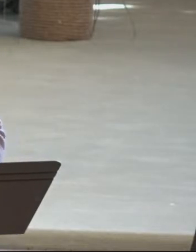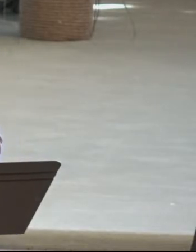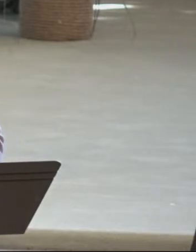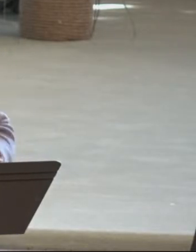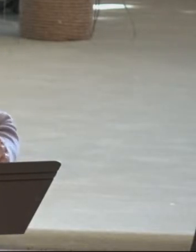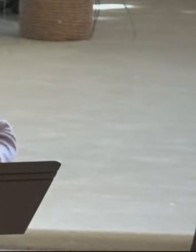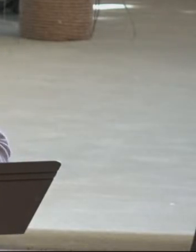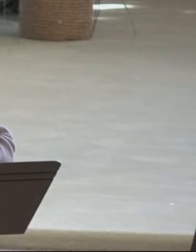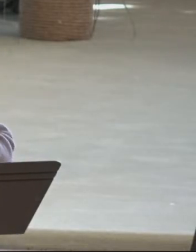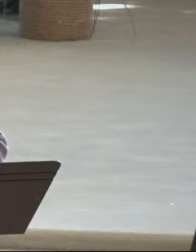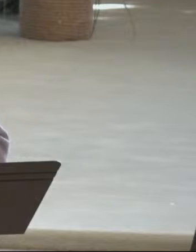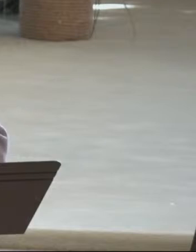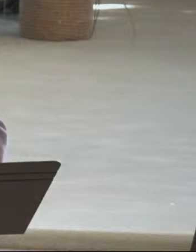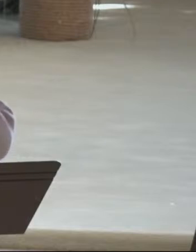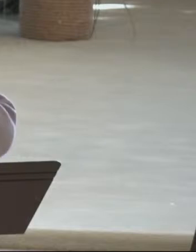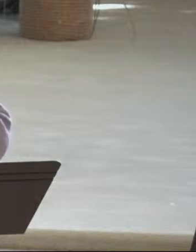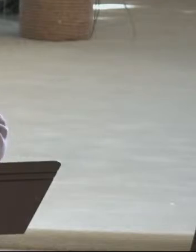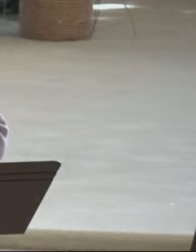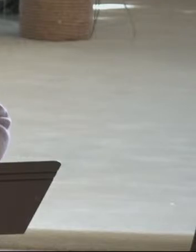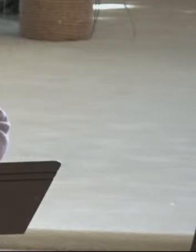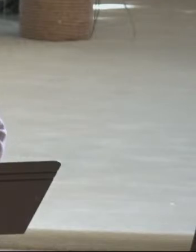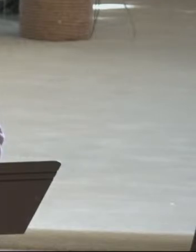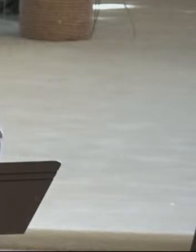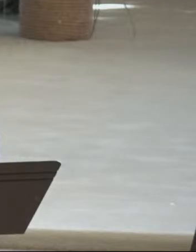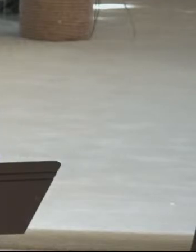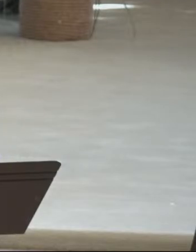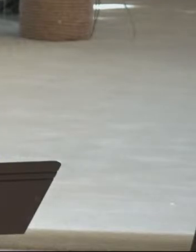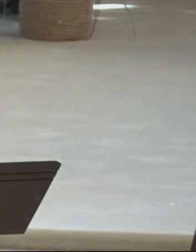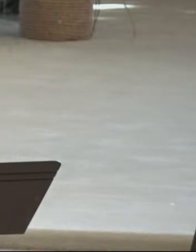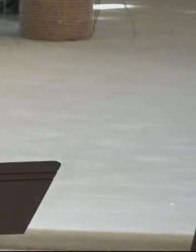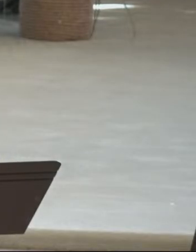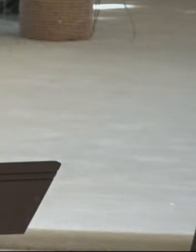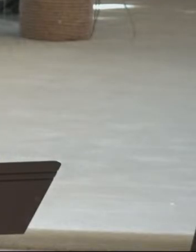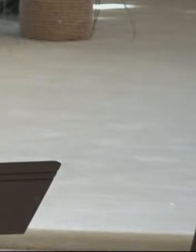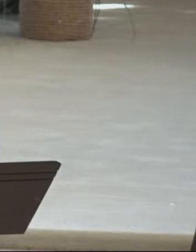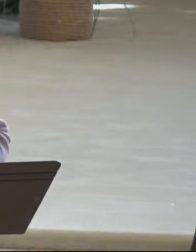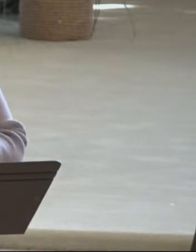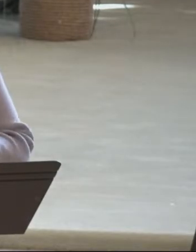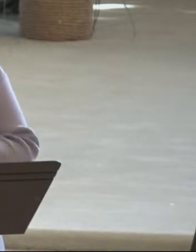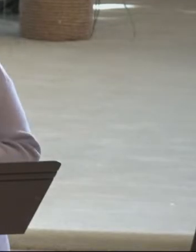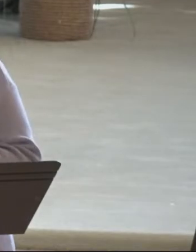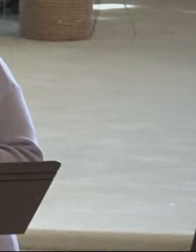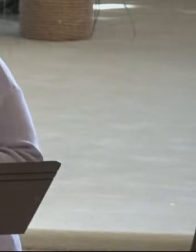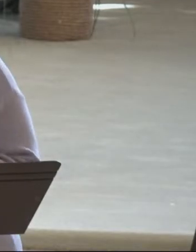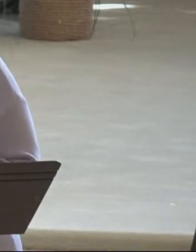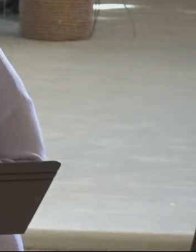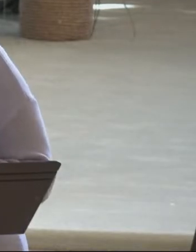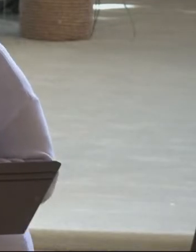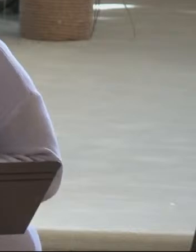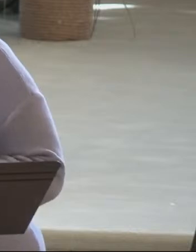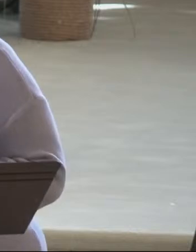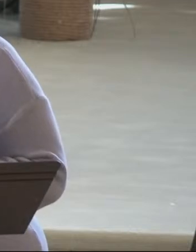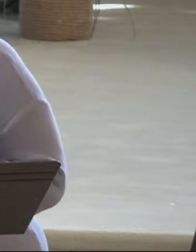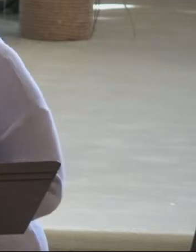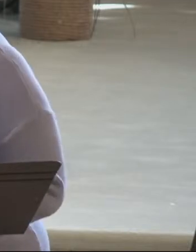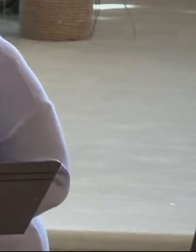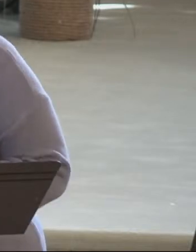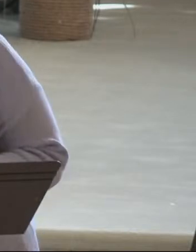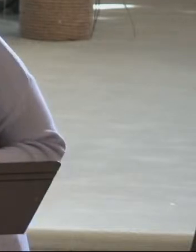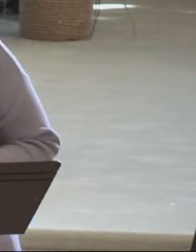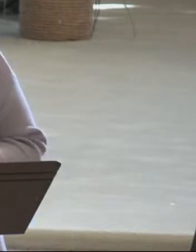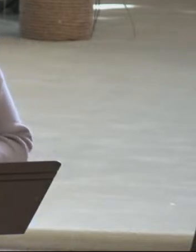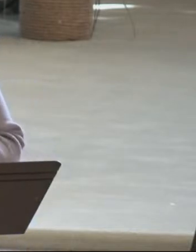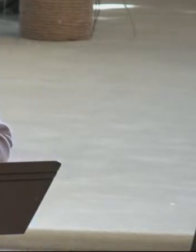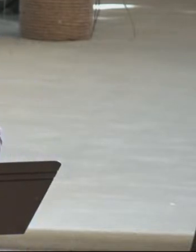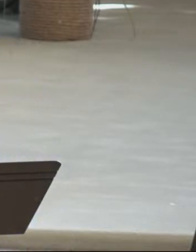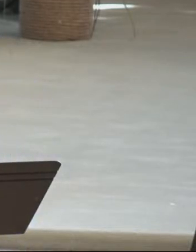There's something else that makes this tune complete. It don't mean a thing if it ain't